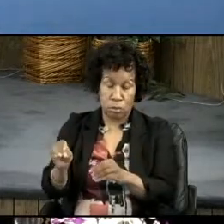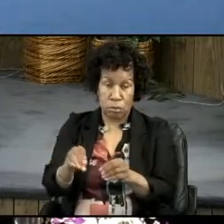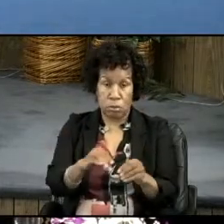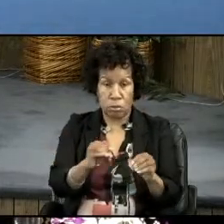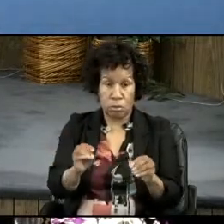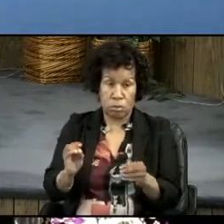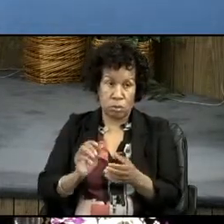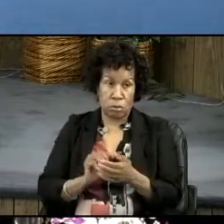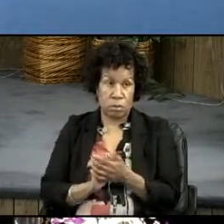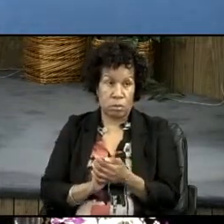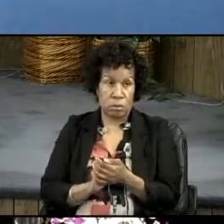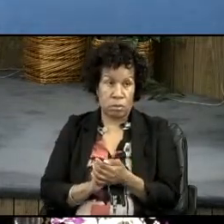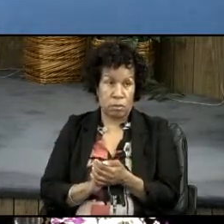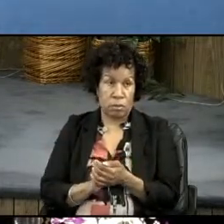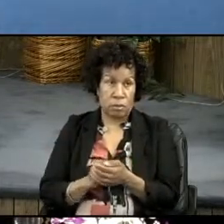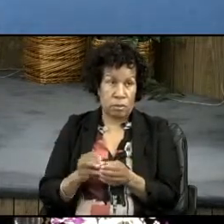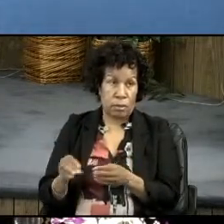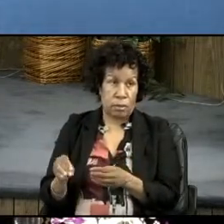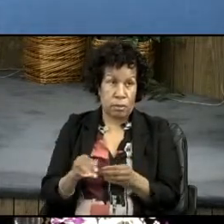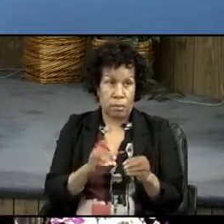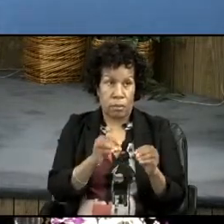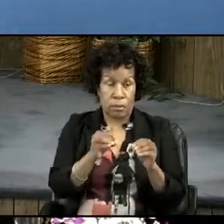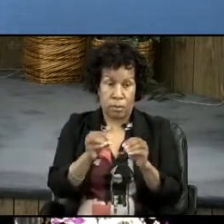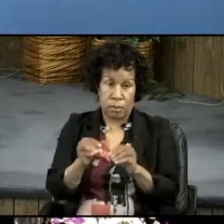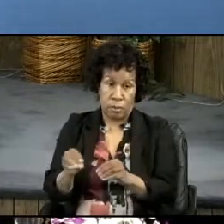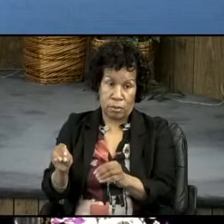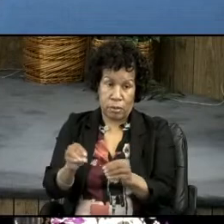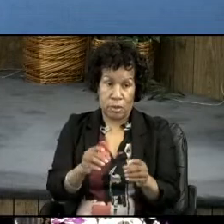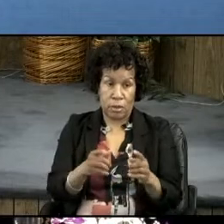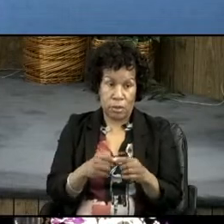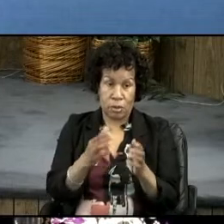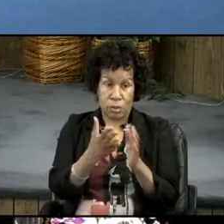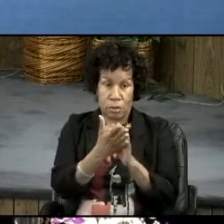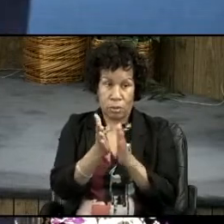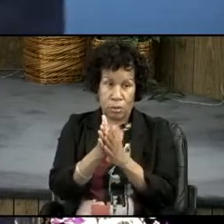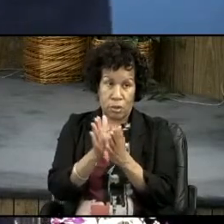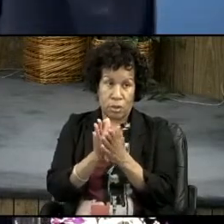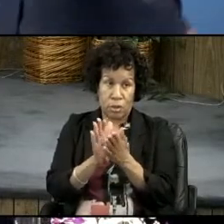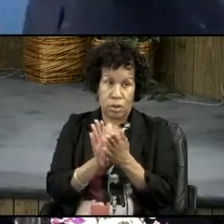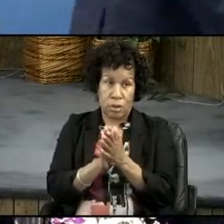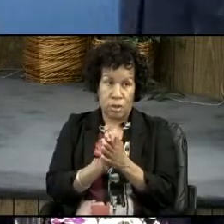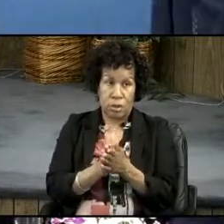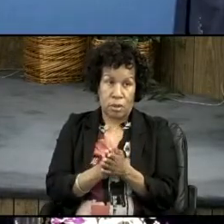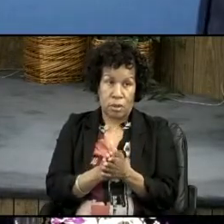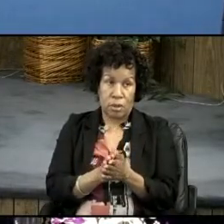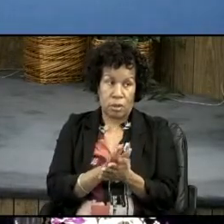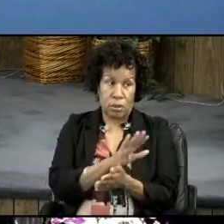everything else. He has to praise his way